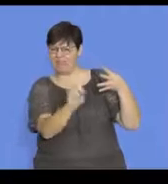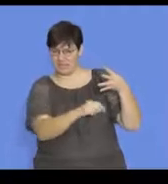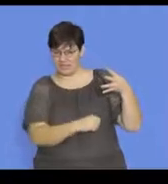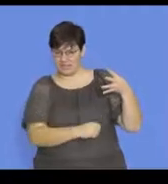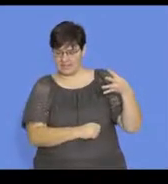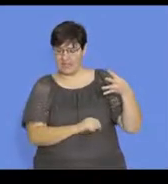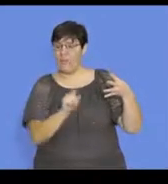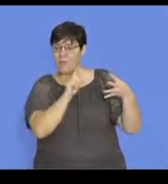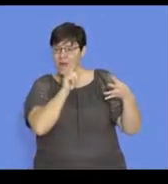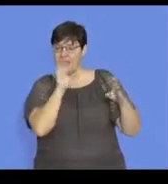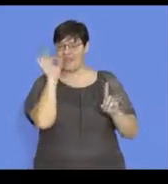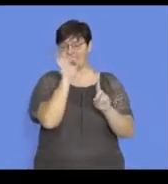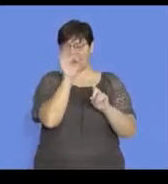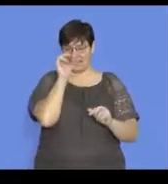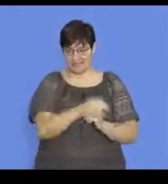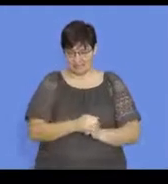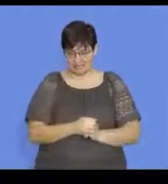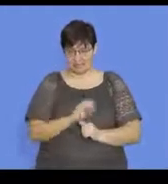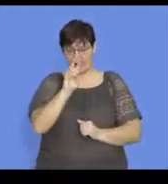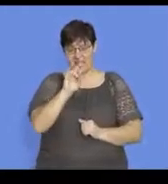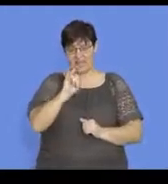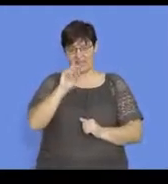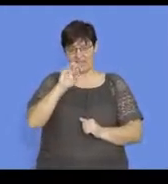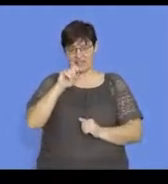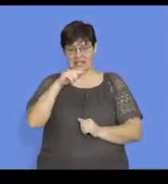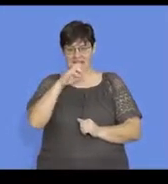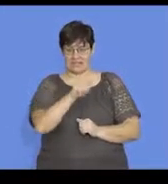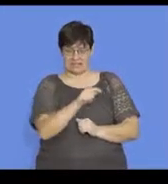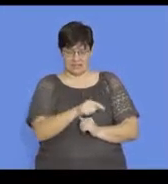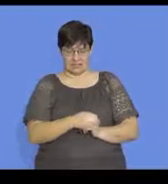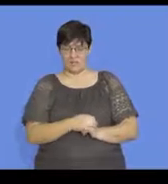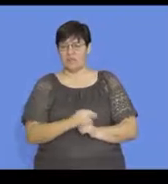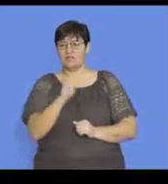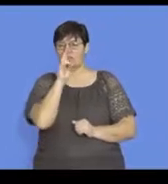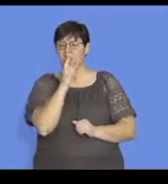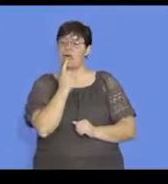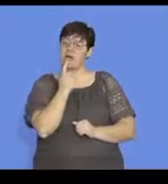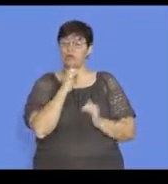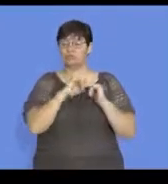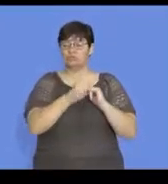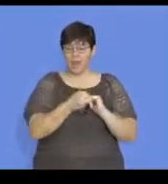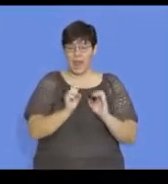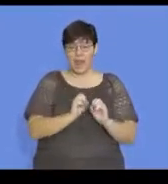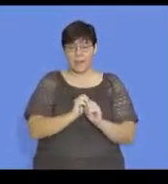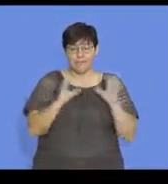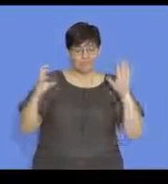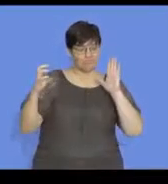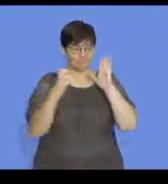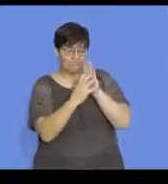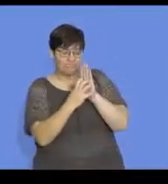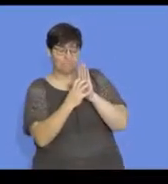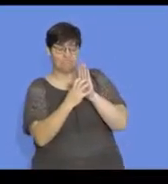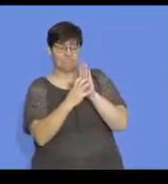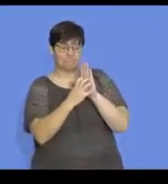an insect pollinated flower. Okay, so if you have a look, I've really tried to put in big diagrams